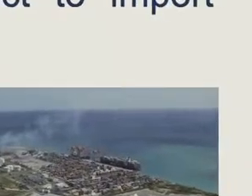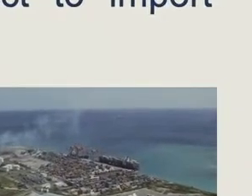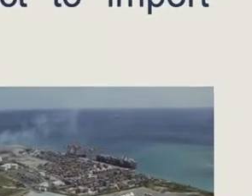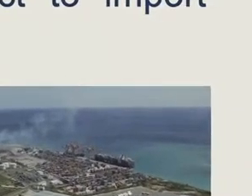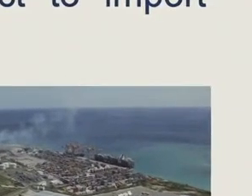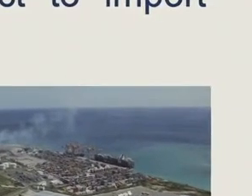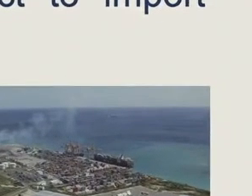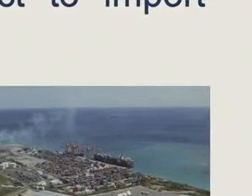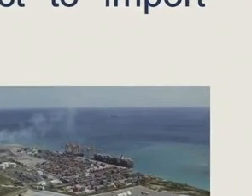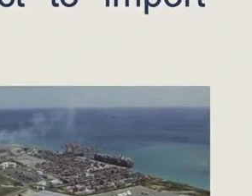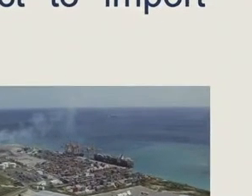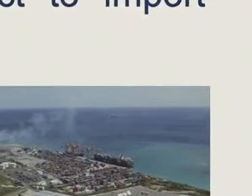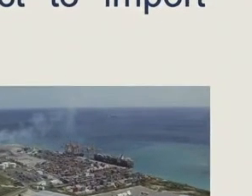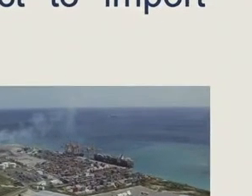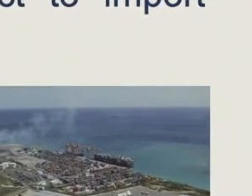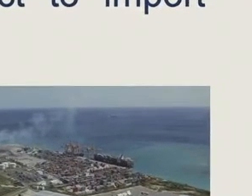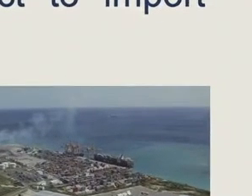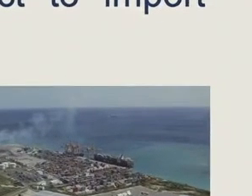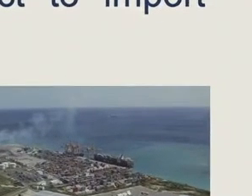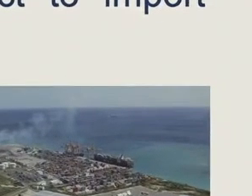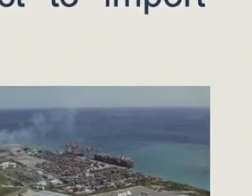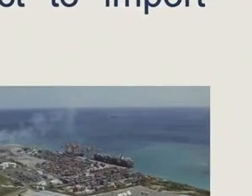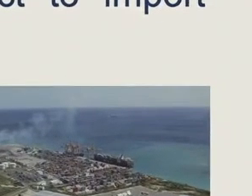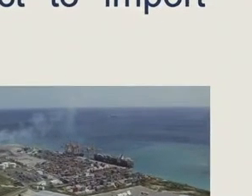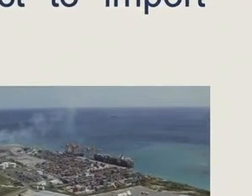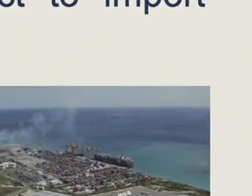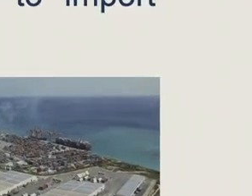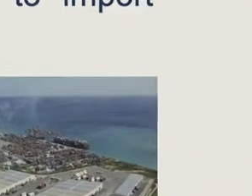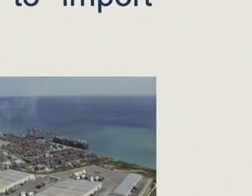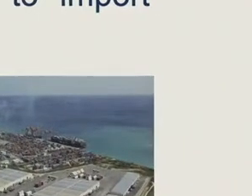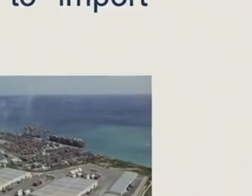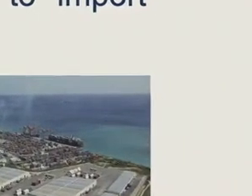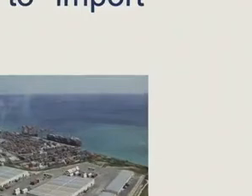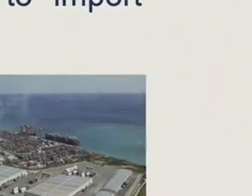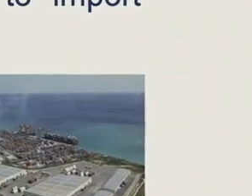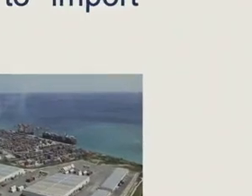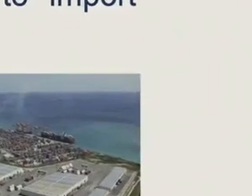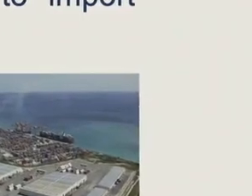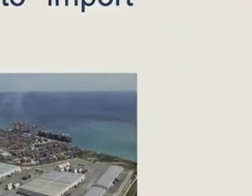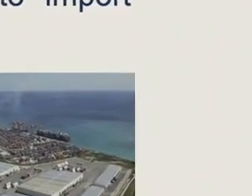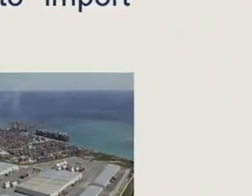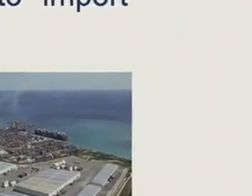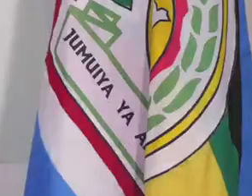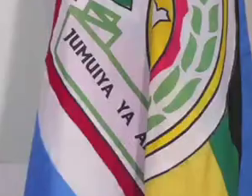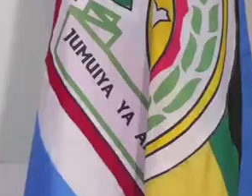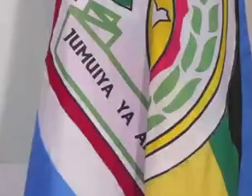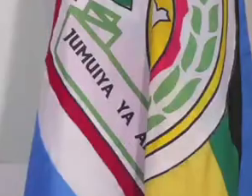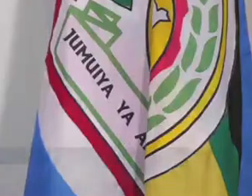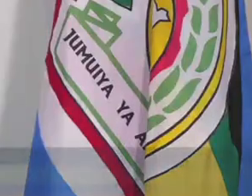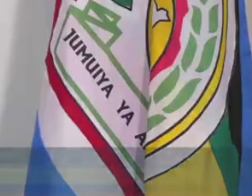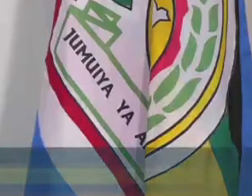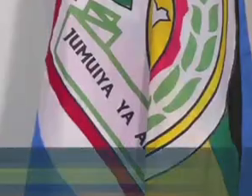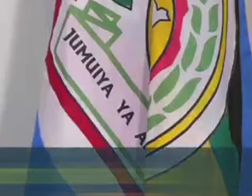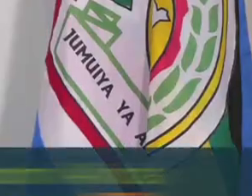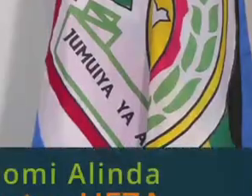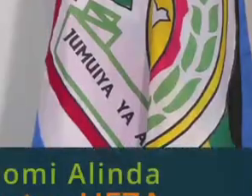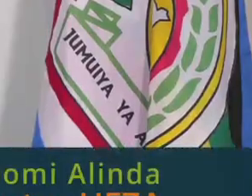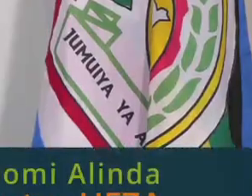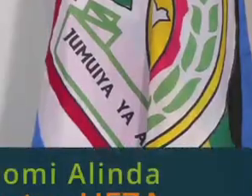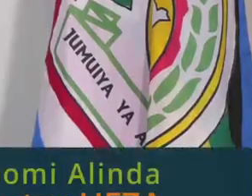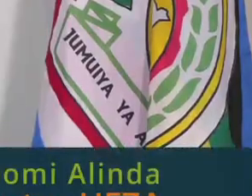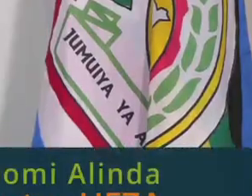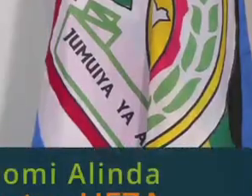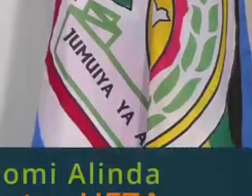export levies and taxes to make goods competitive on the global market. This facilitates trading